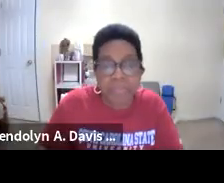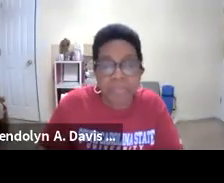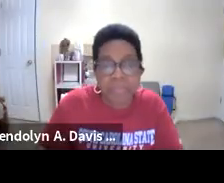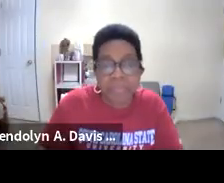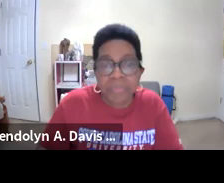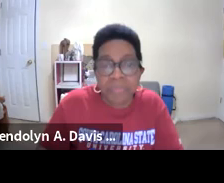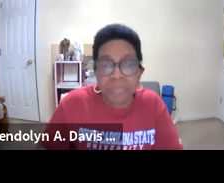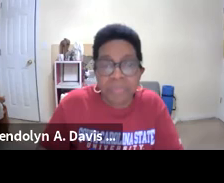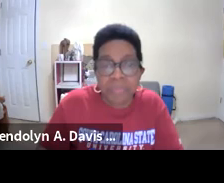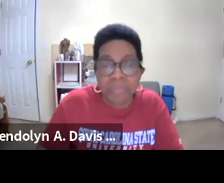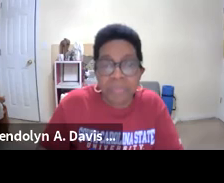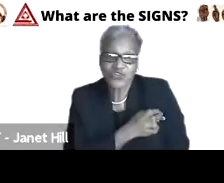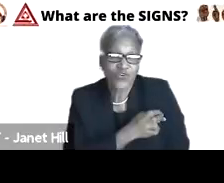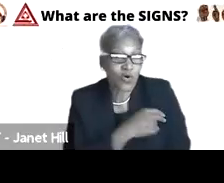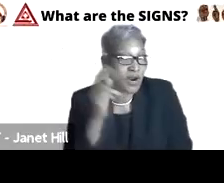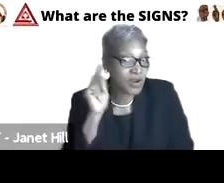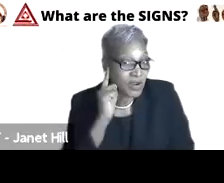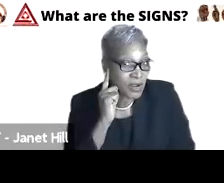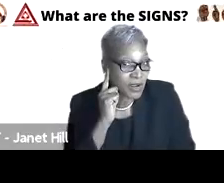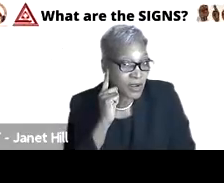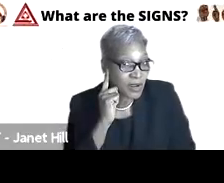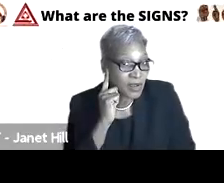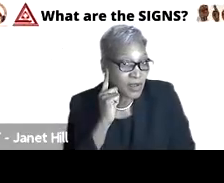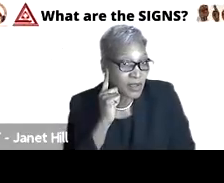P for patients, H for